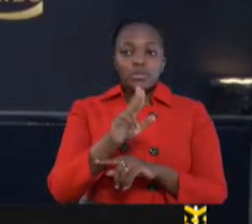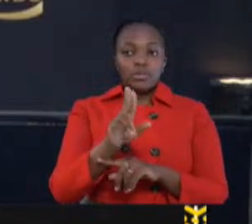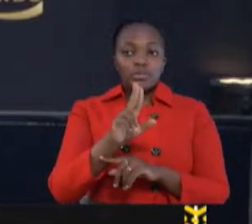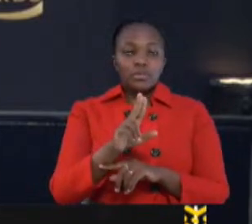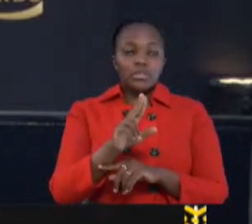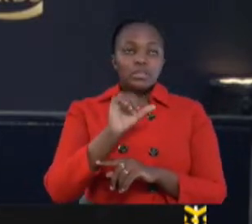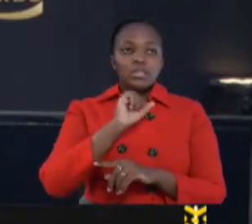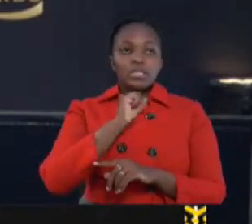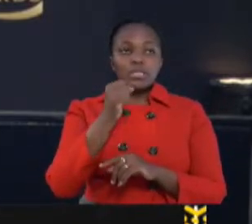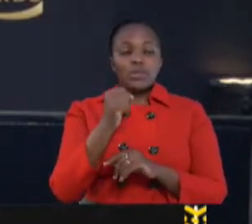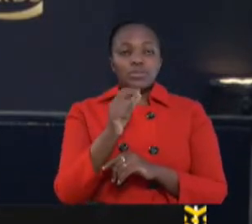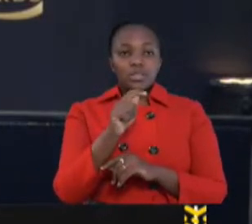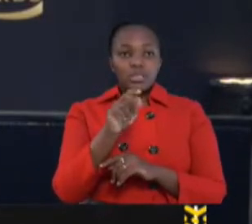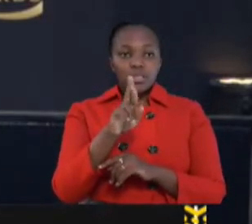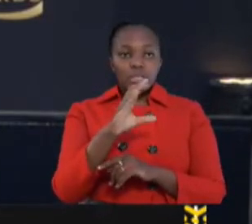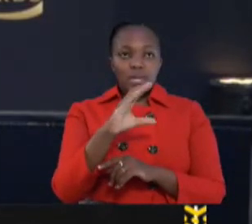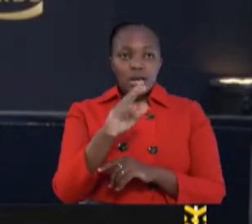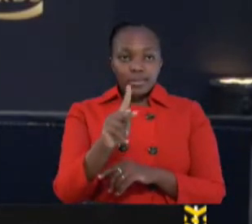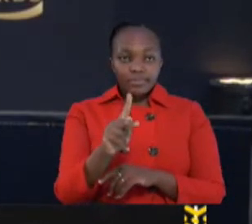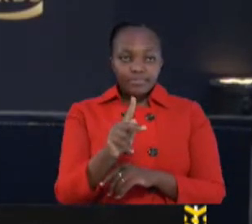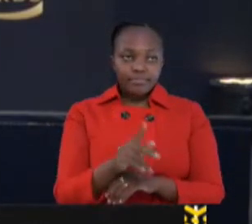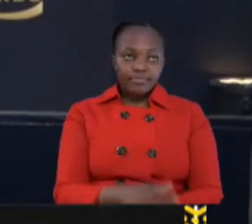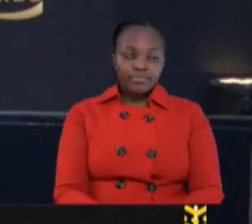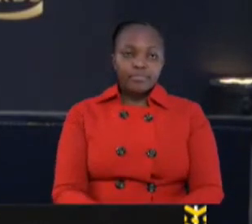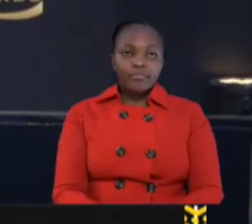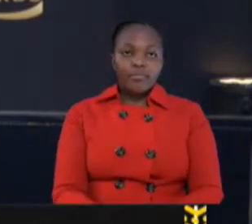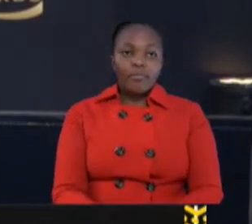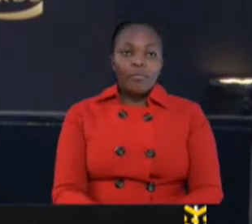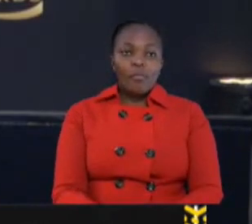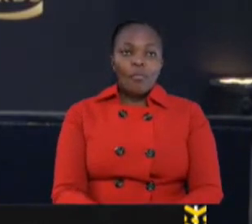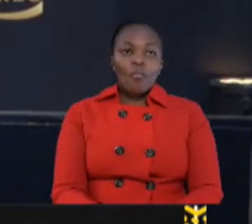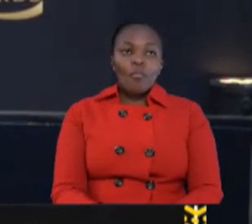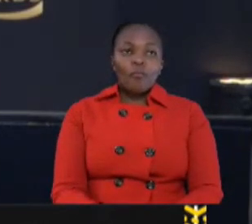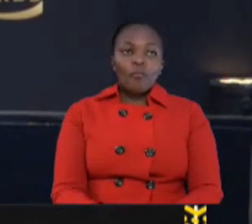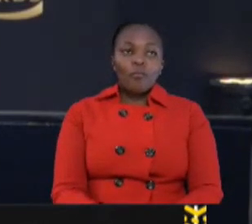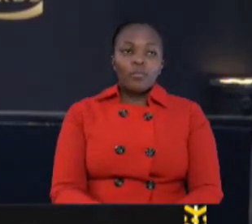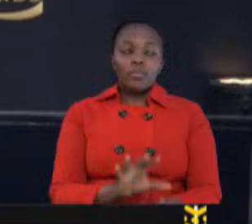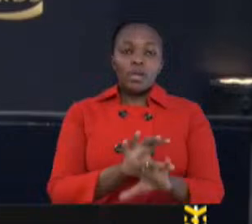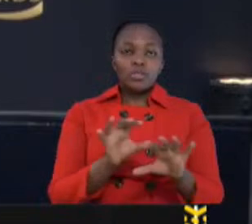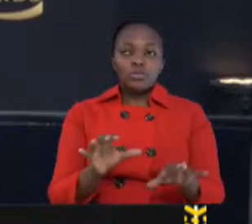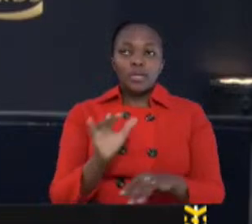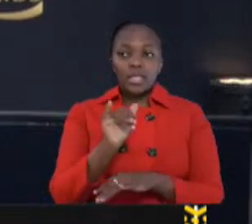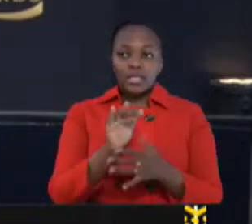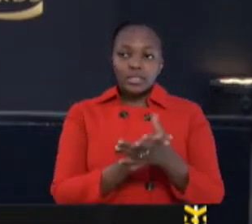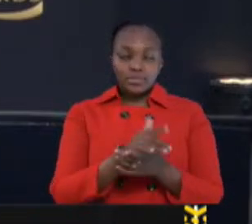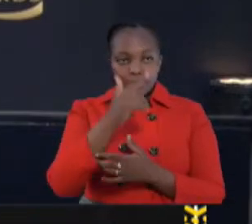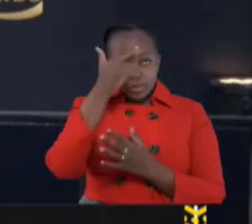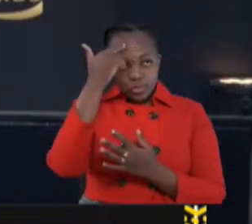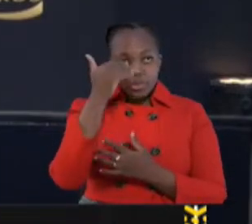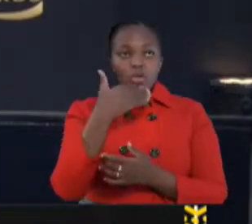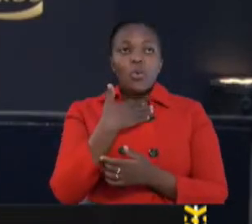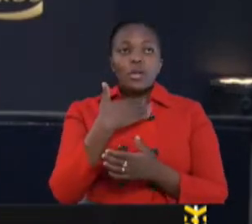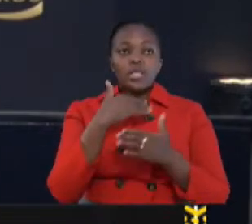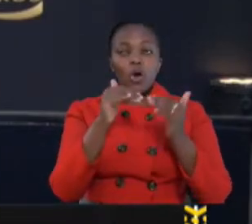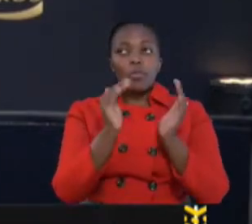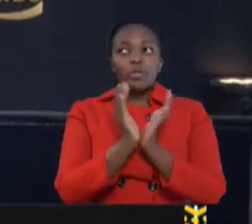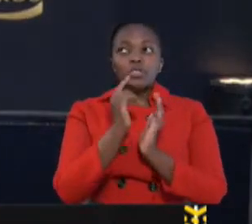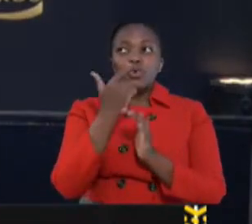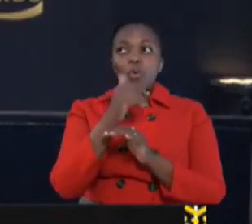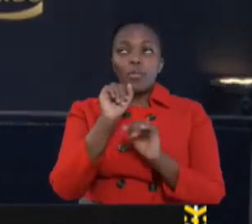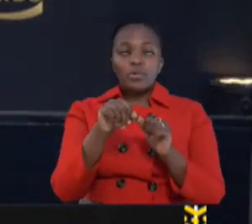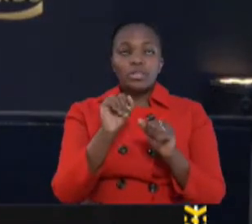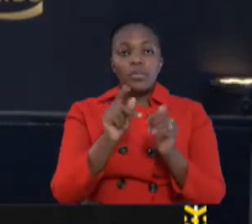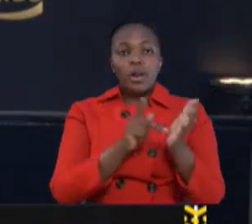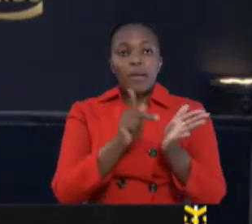proper market your content. Because at the end of the day, you want more eyeballs, you want to build a community that would pay to see your